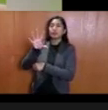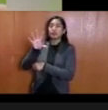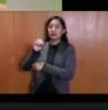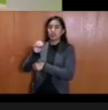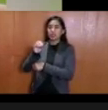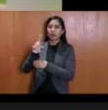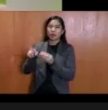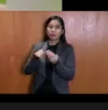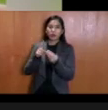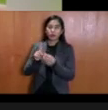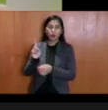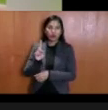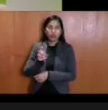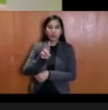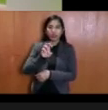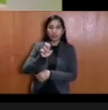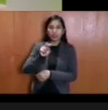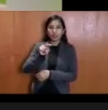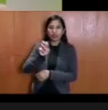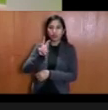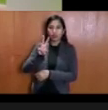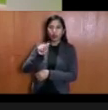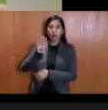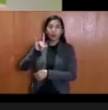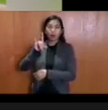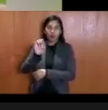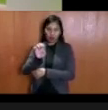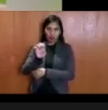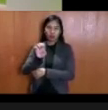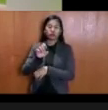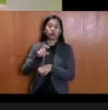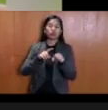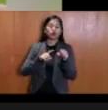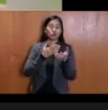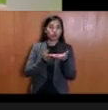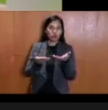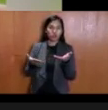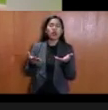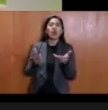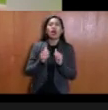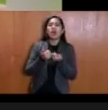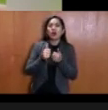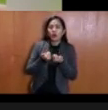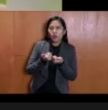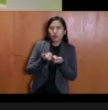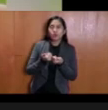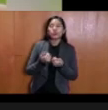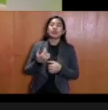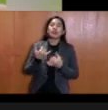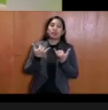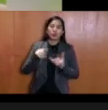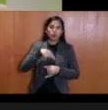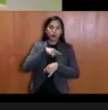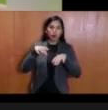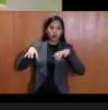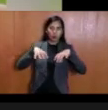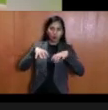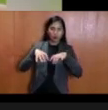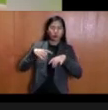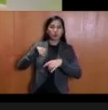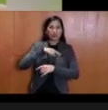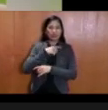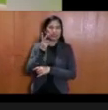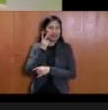is what the department is doing at the moment. We're looking at all avenues on how we can achieve